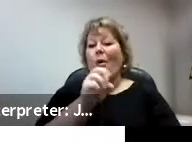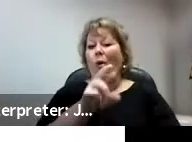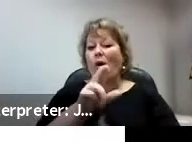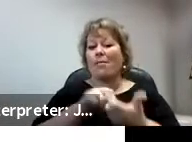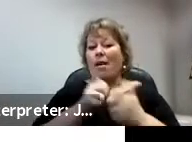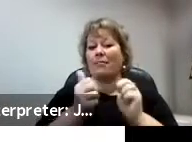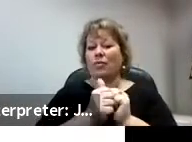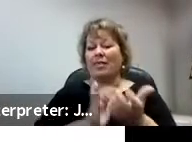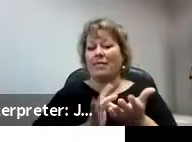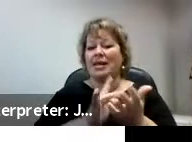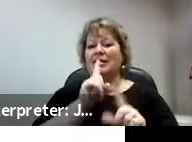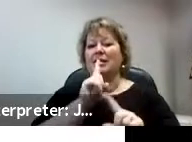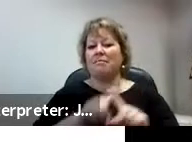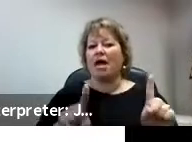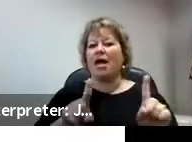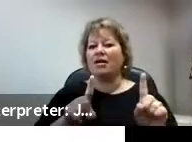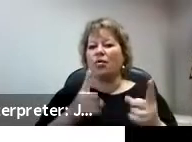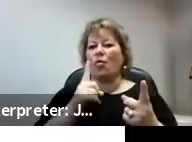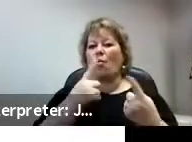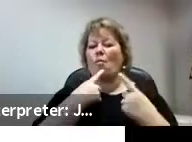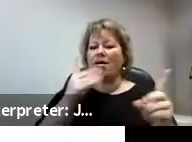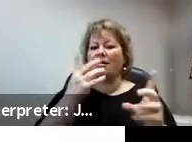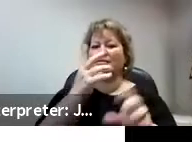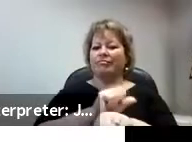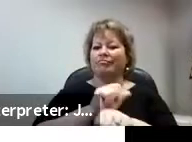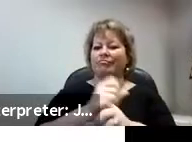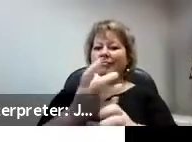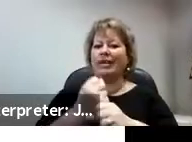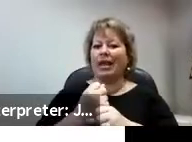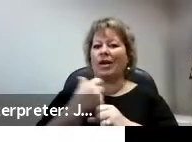with retention once employment is secured.